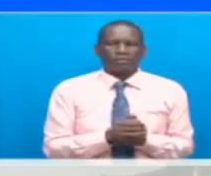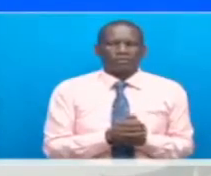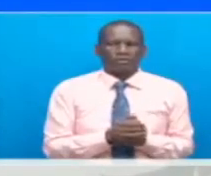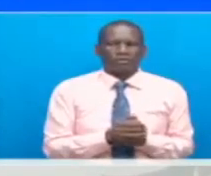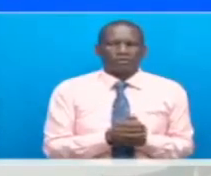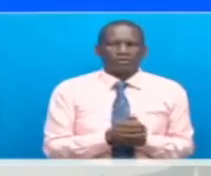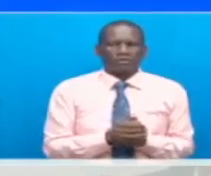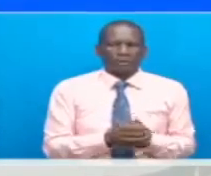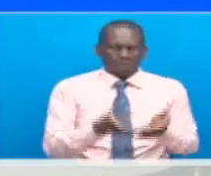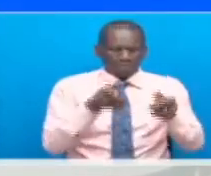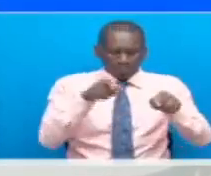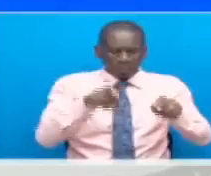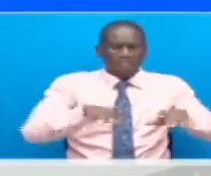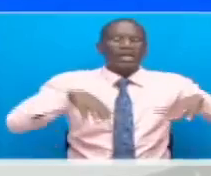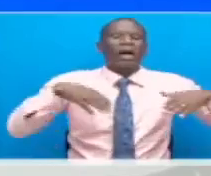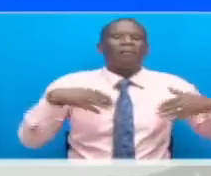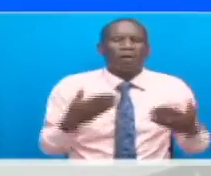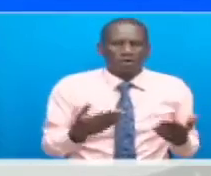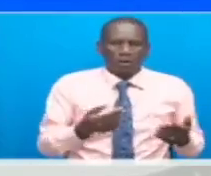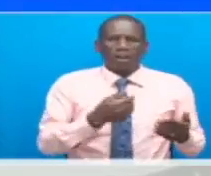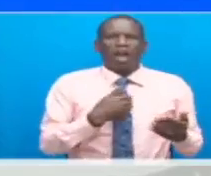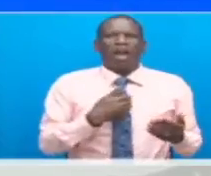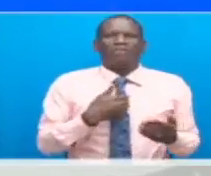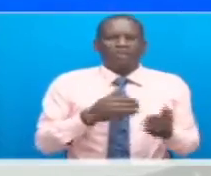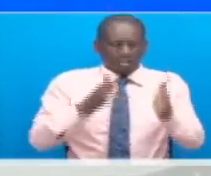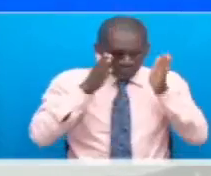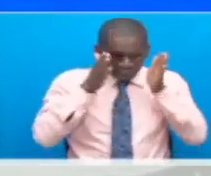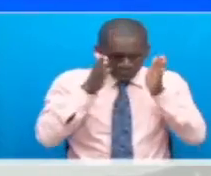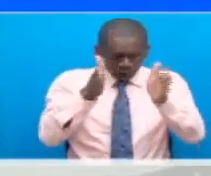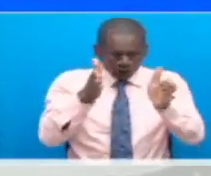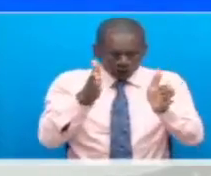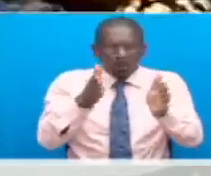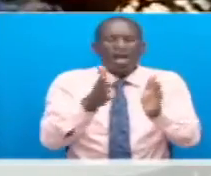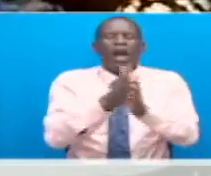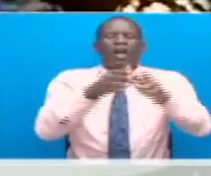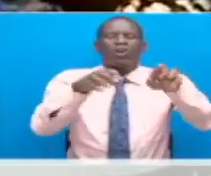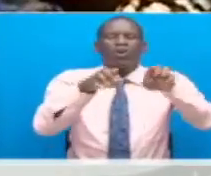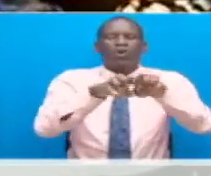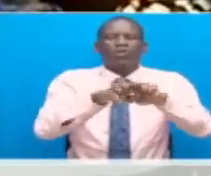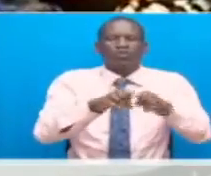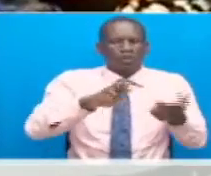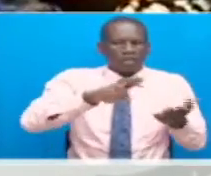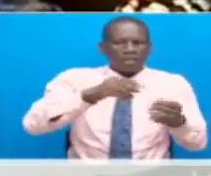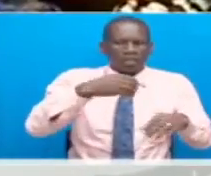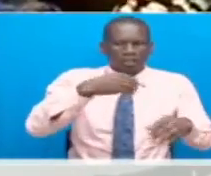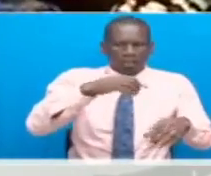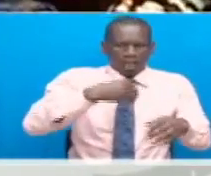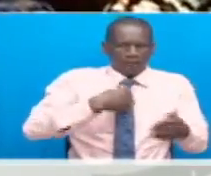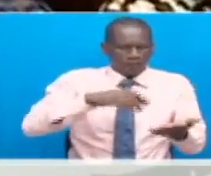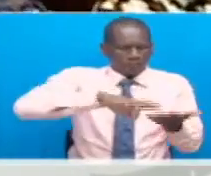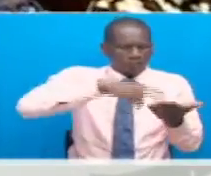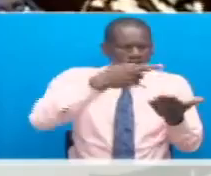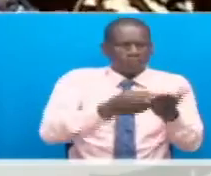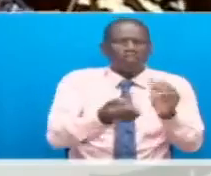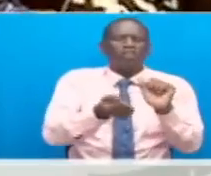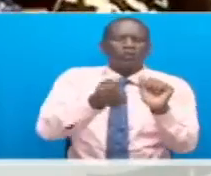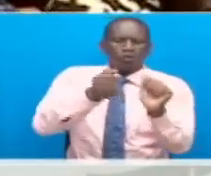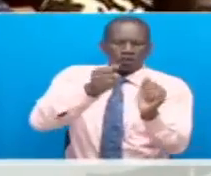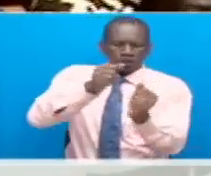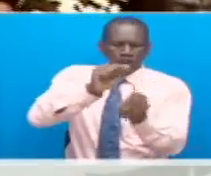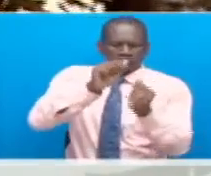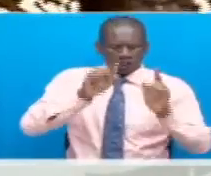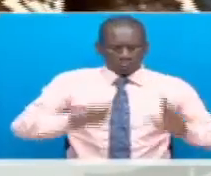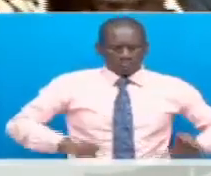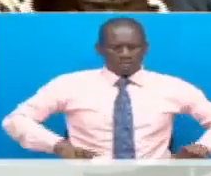It is about getting the necessary attention and resources to change the